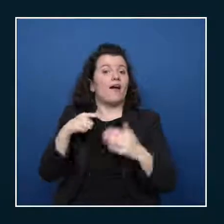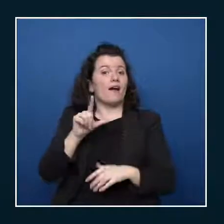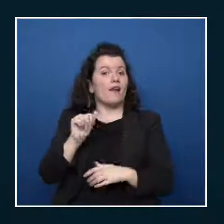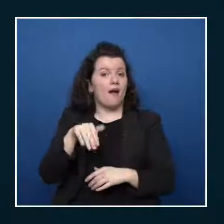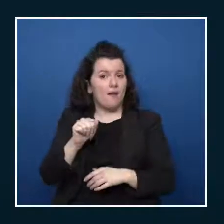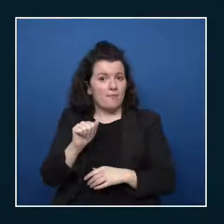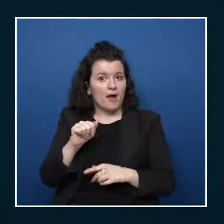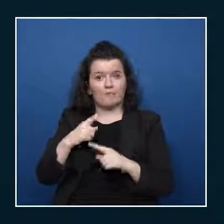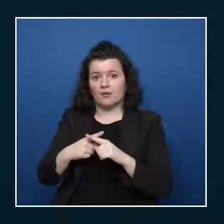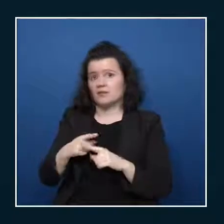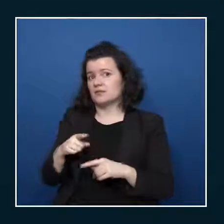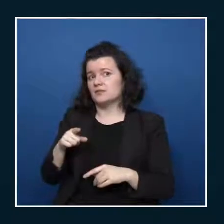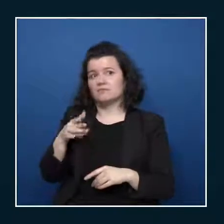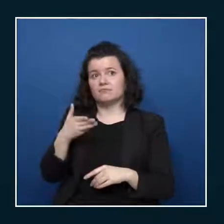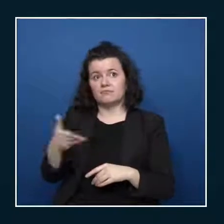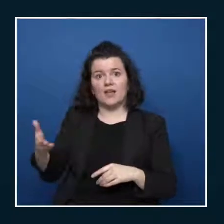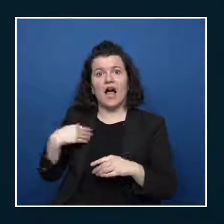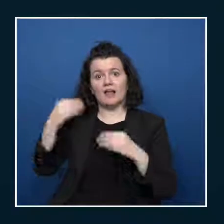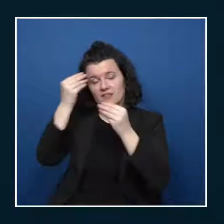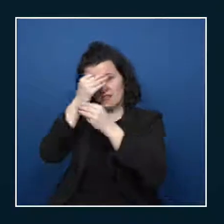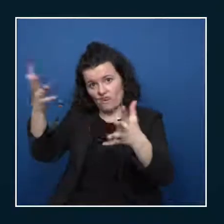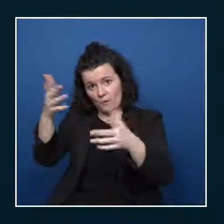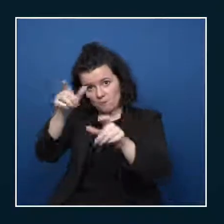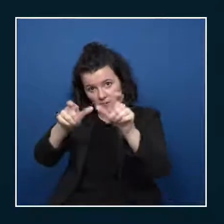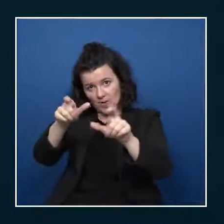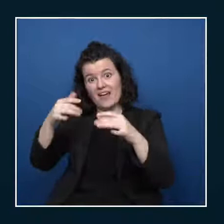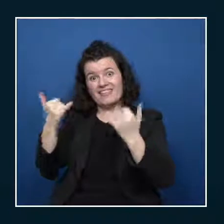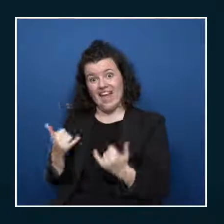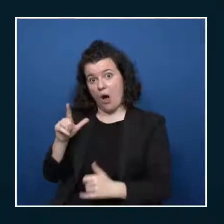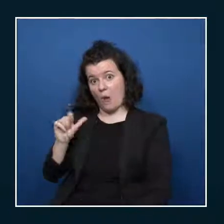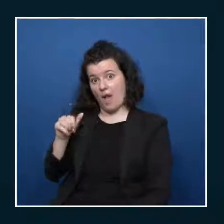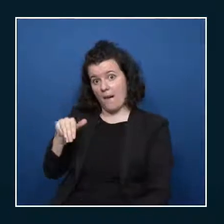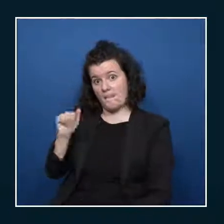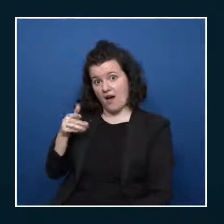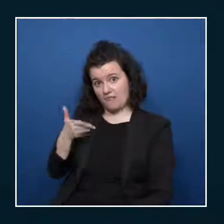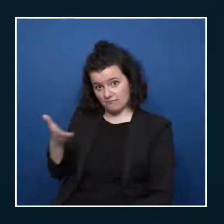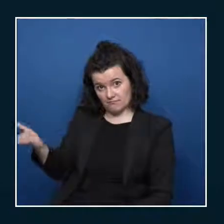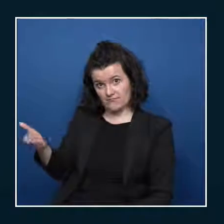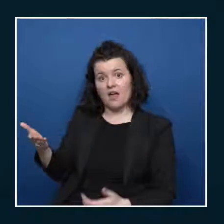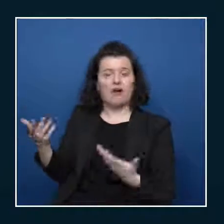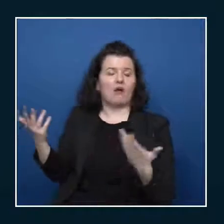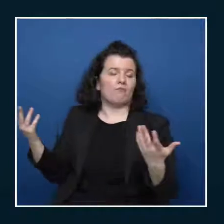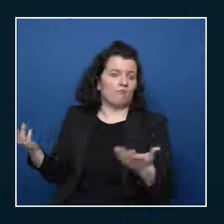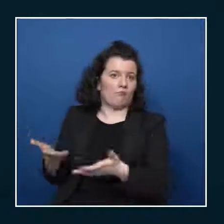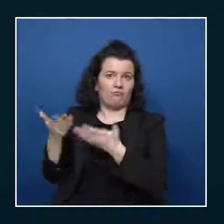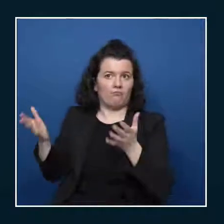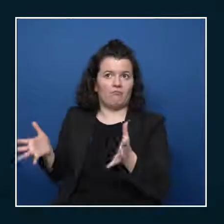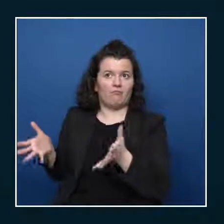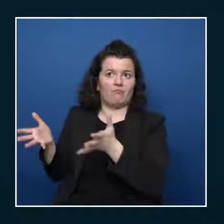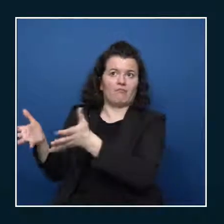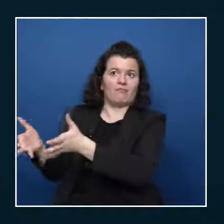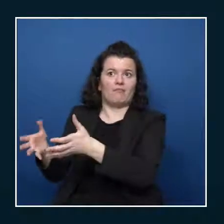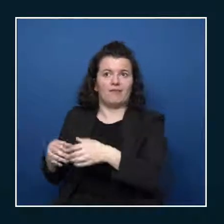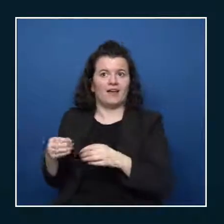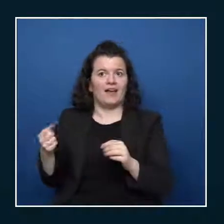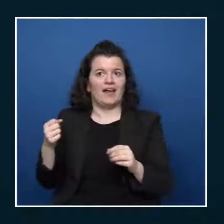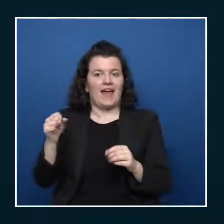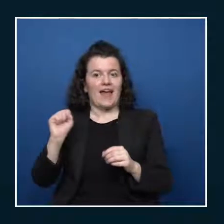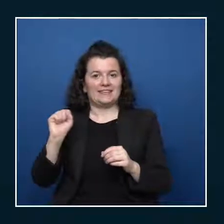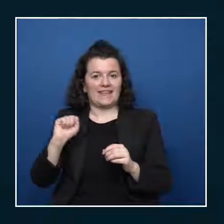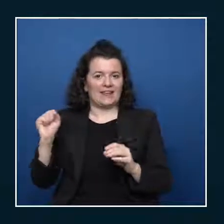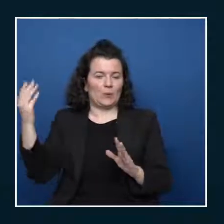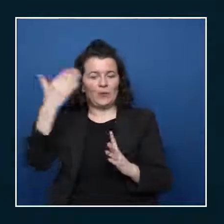tell people, hey, llamas are here now, or do some other stuff, Dude, that would be build this. I started creating a model